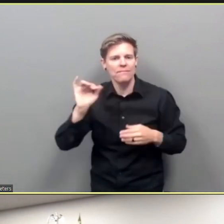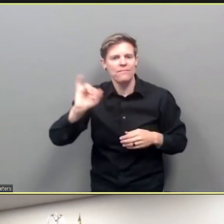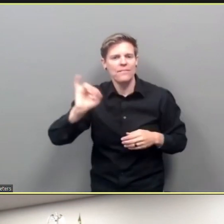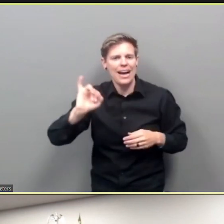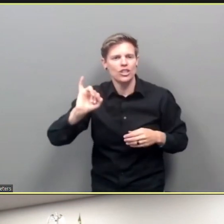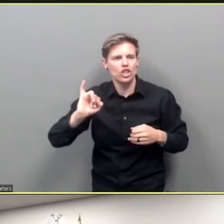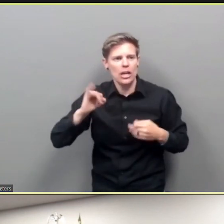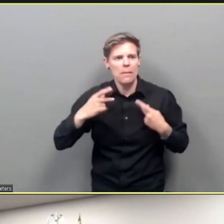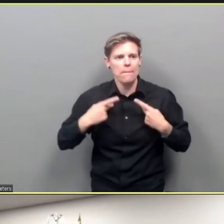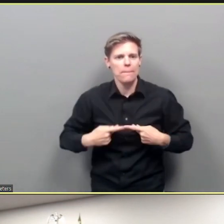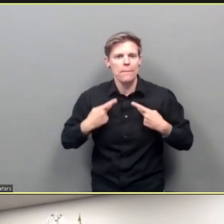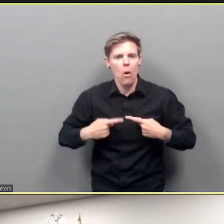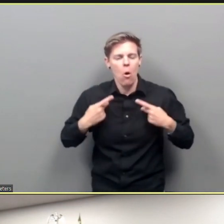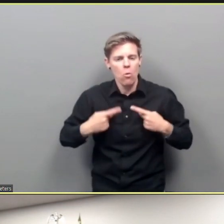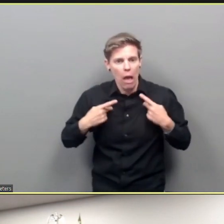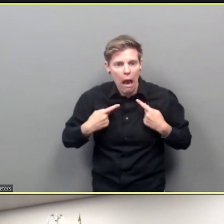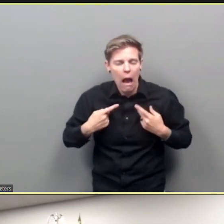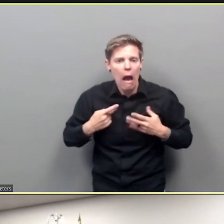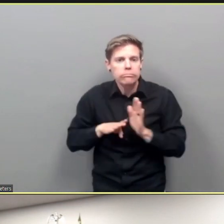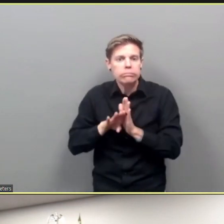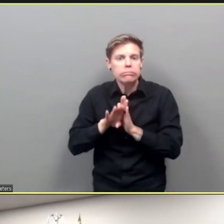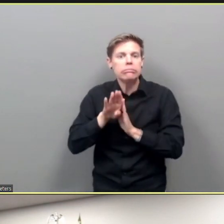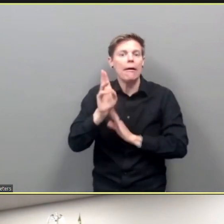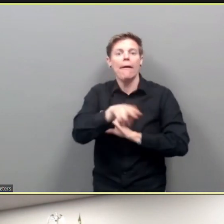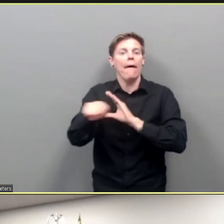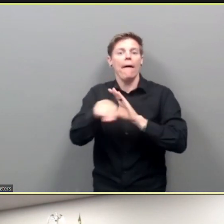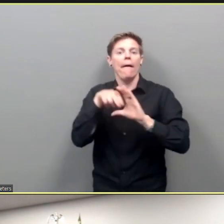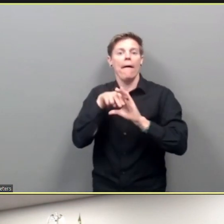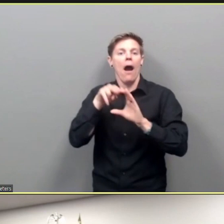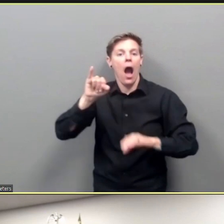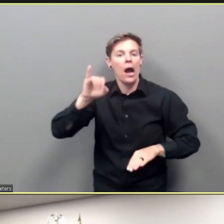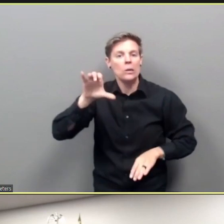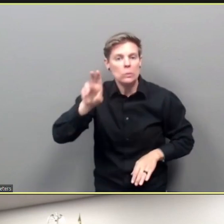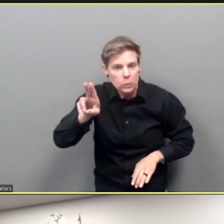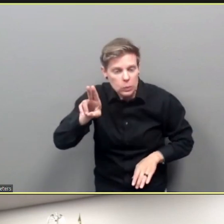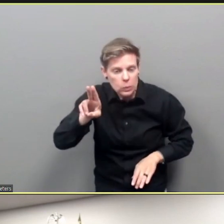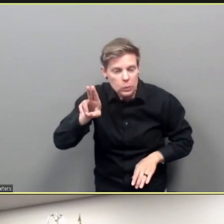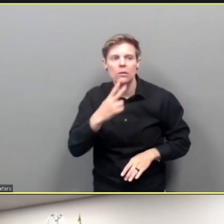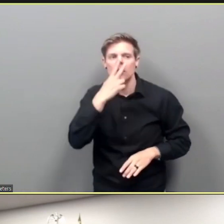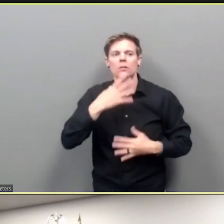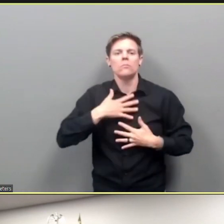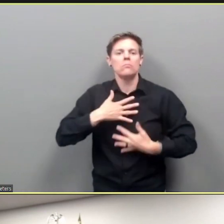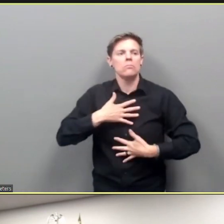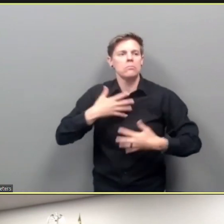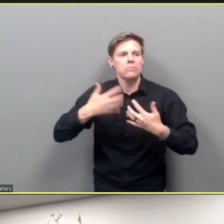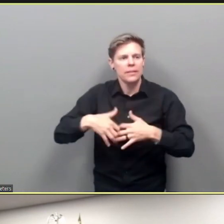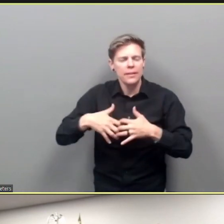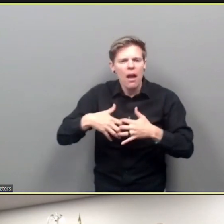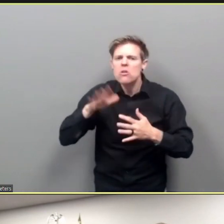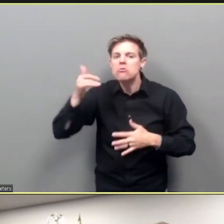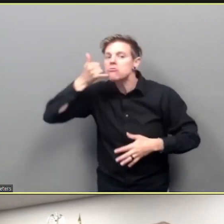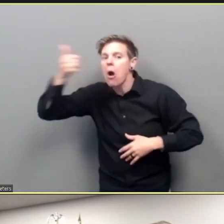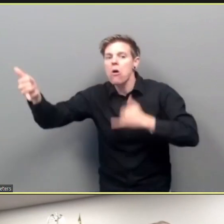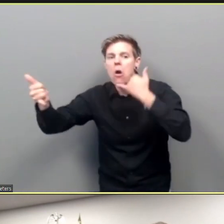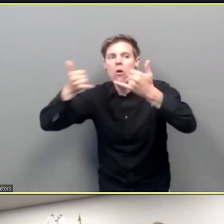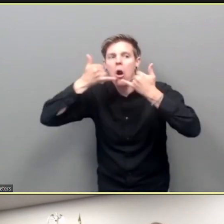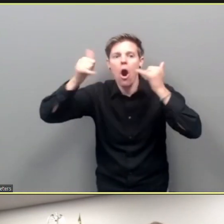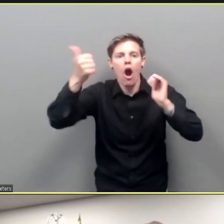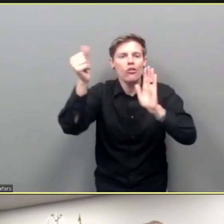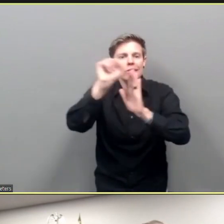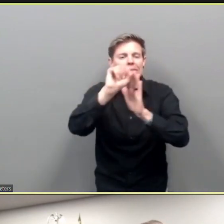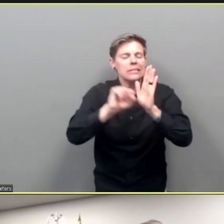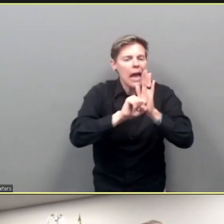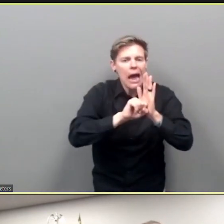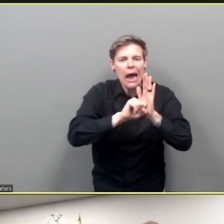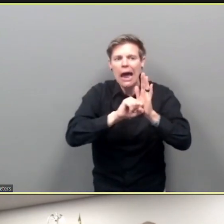put on a vent. And she had wrote about calling other neighboring states to no avail, not really getting